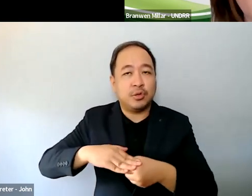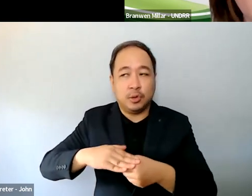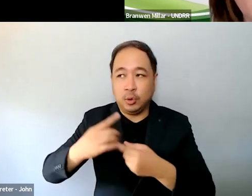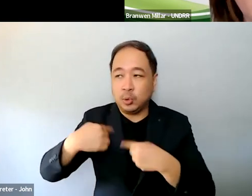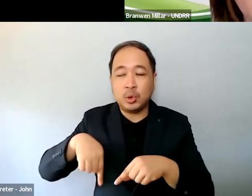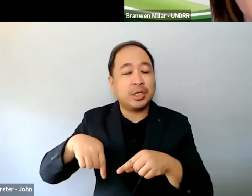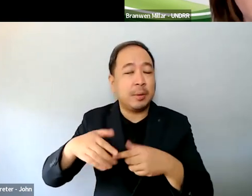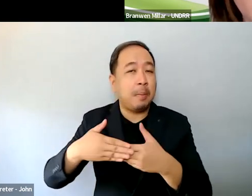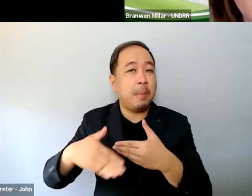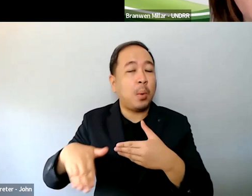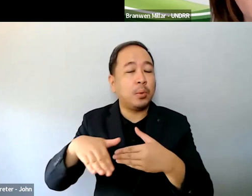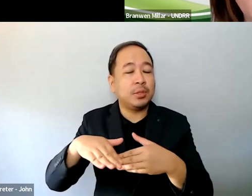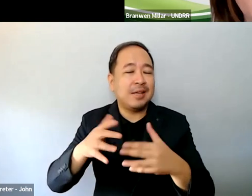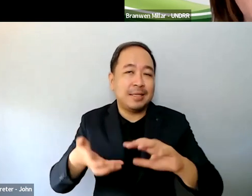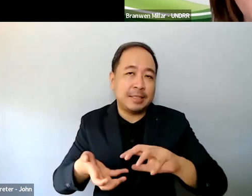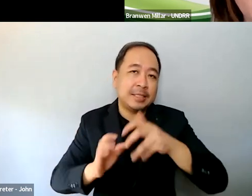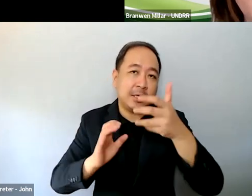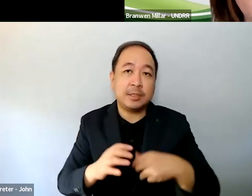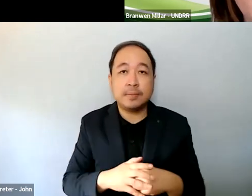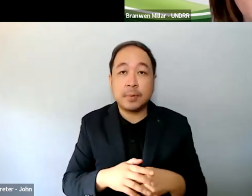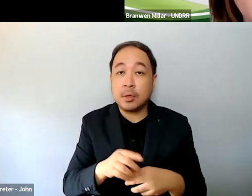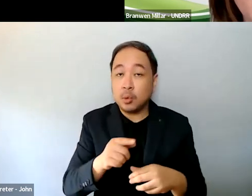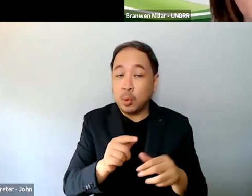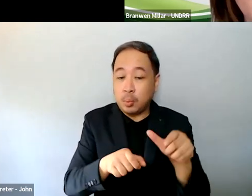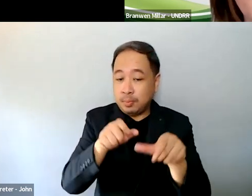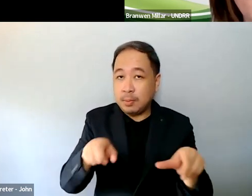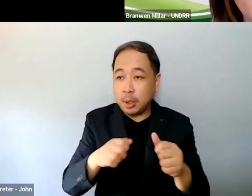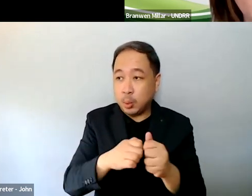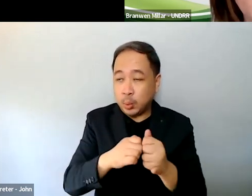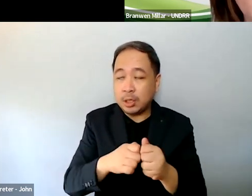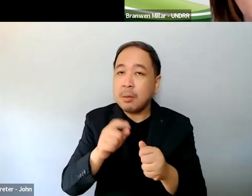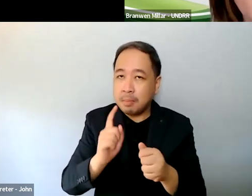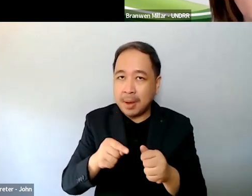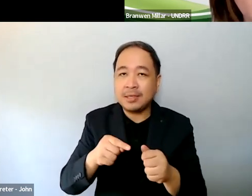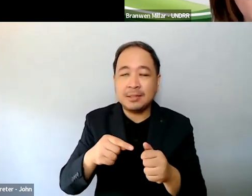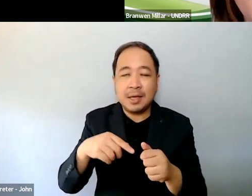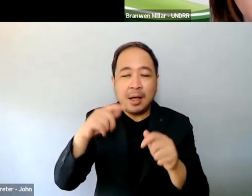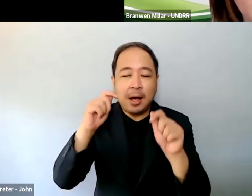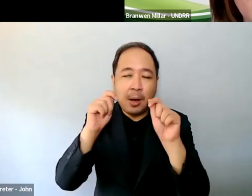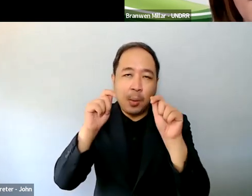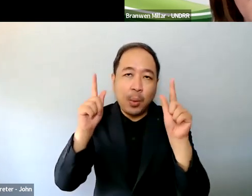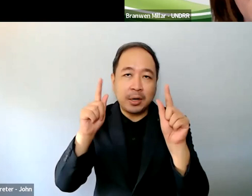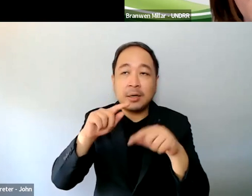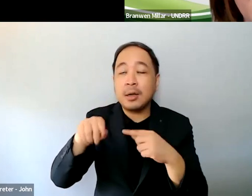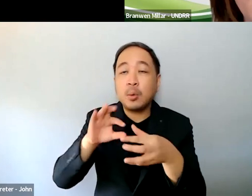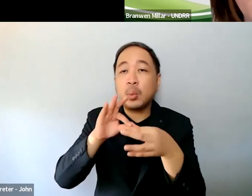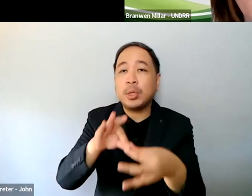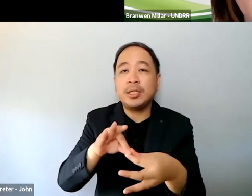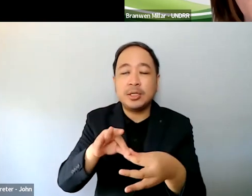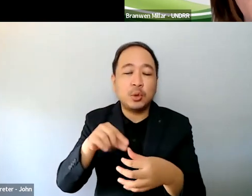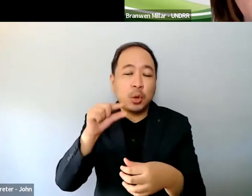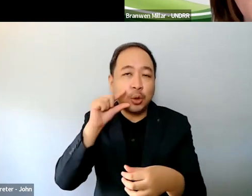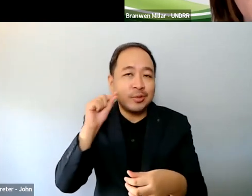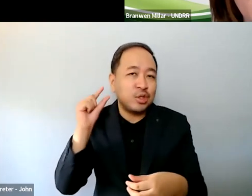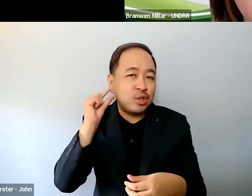or caregivers need to be trained on sensitivity with regards to climate and gender. Education of mental health professionals on